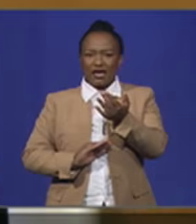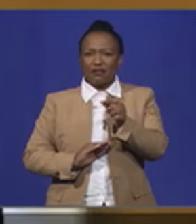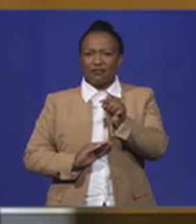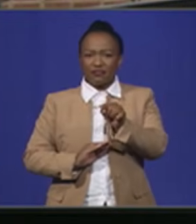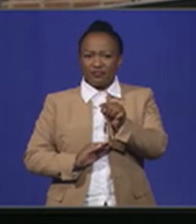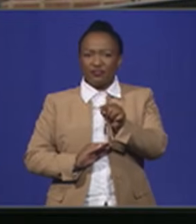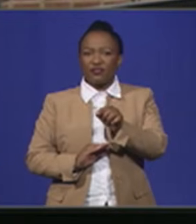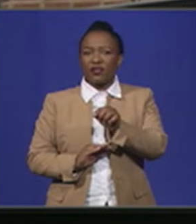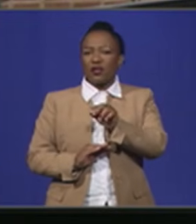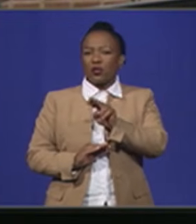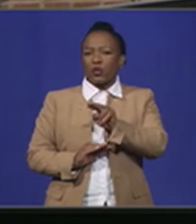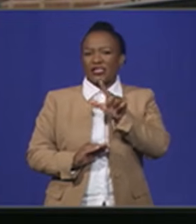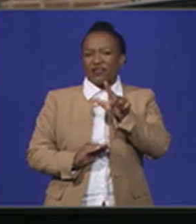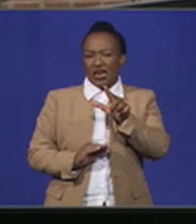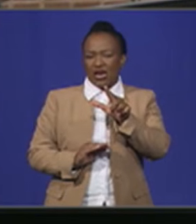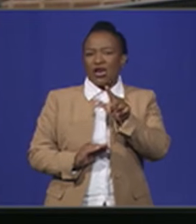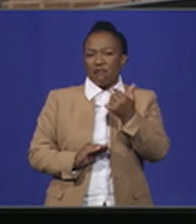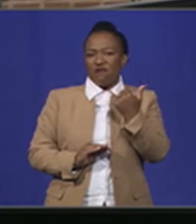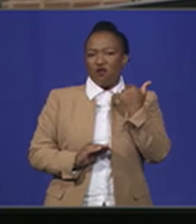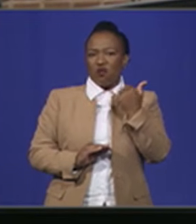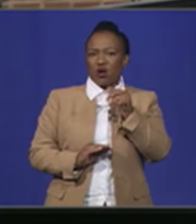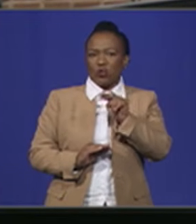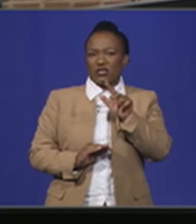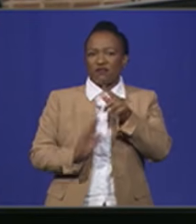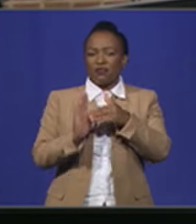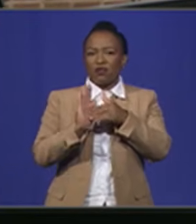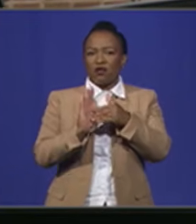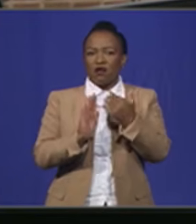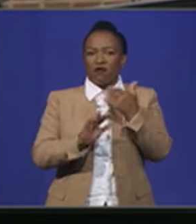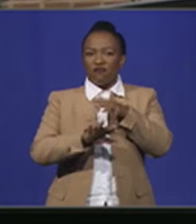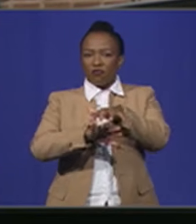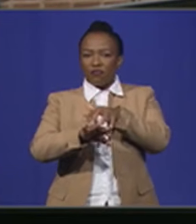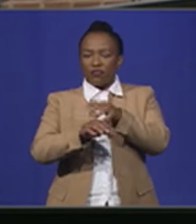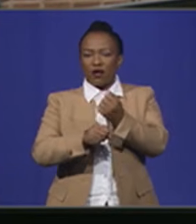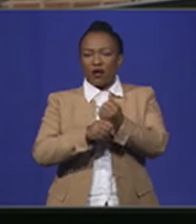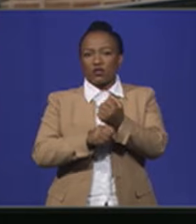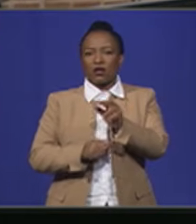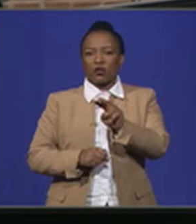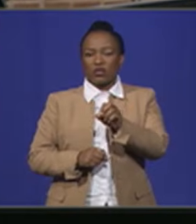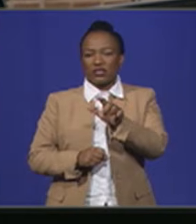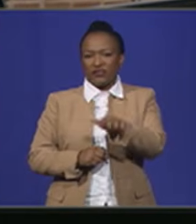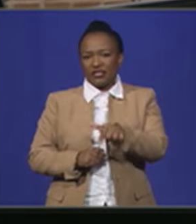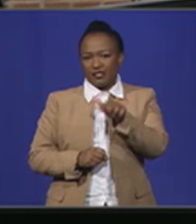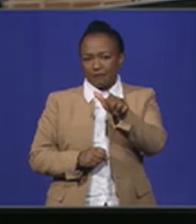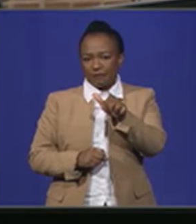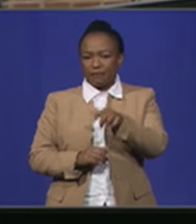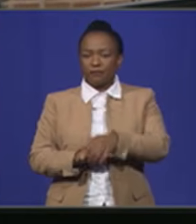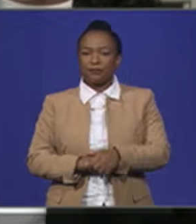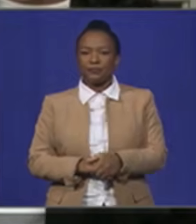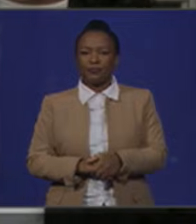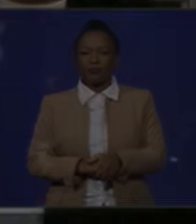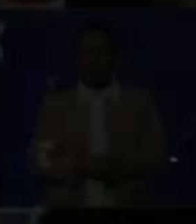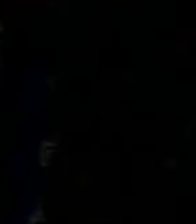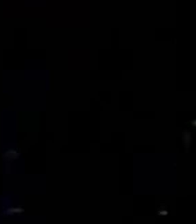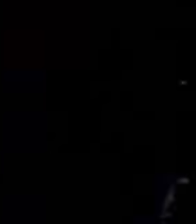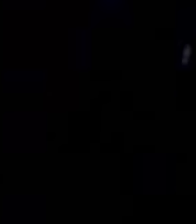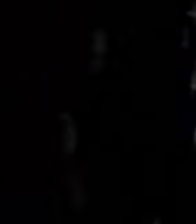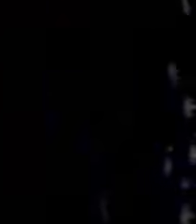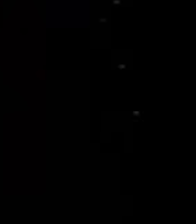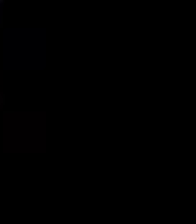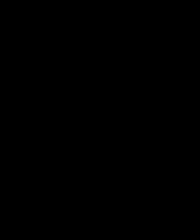di le 27 ya lefapha la temothuo mo Gauteng ka 2017.